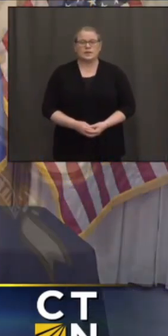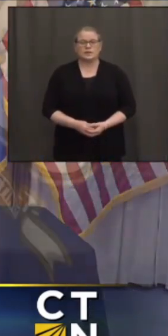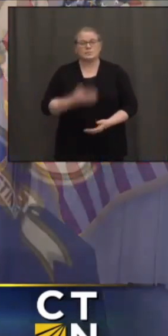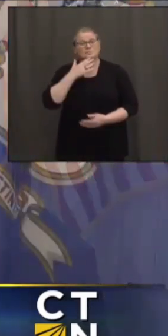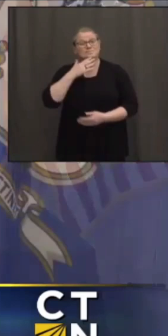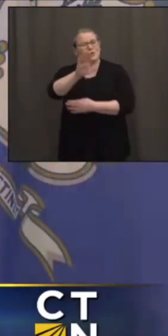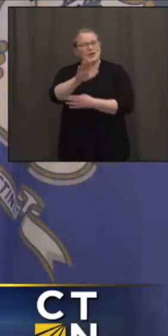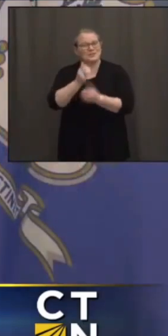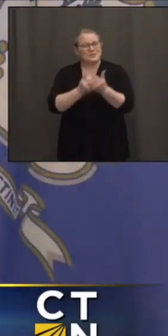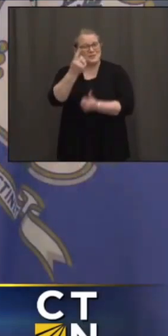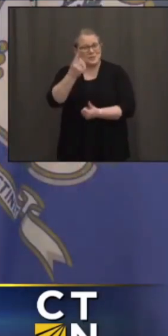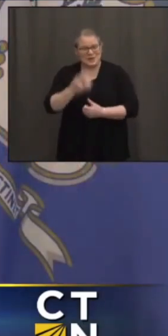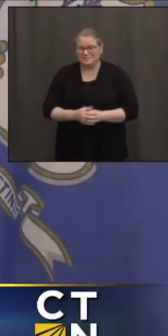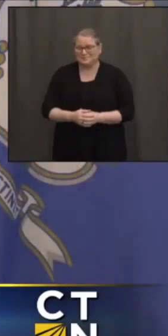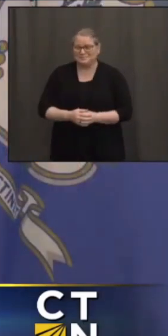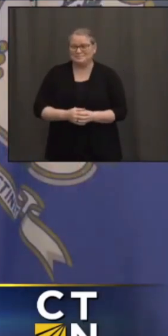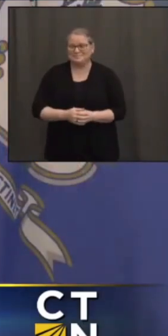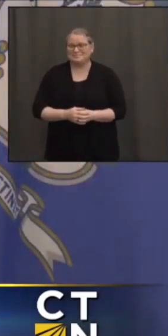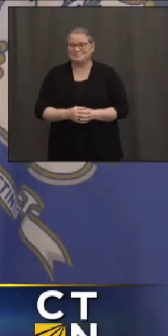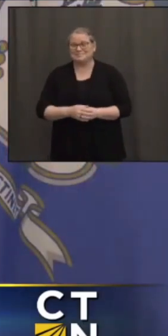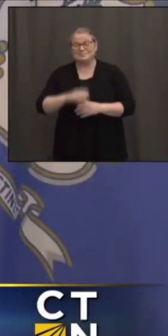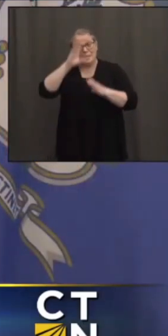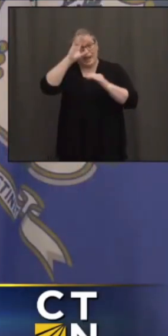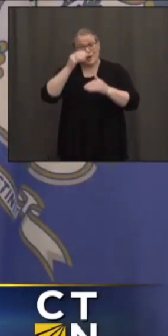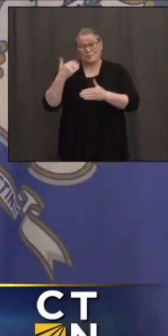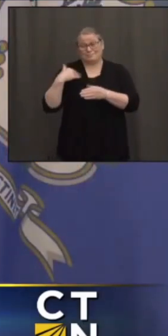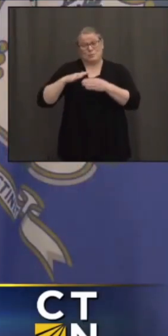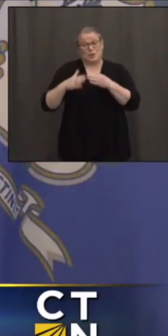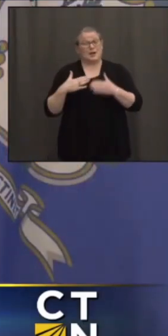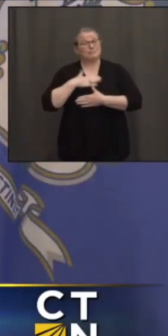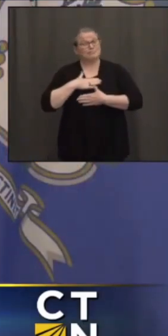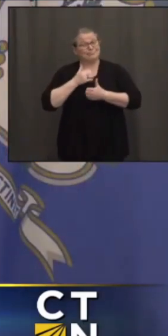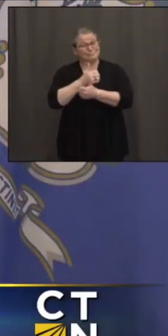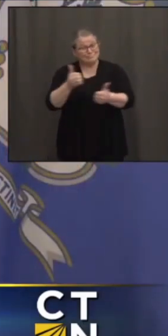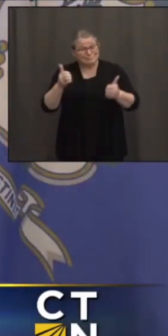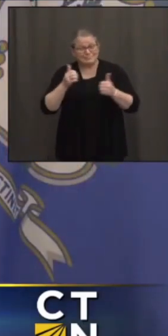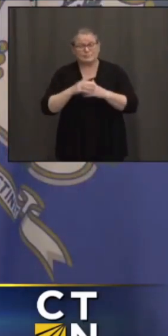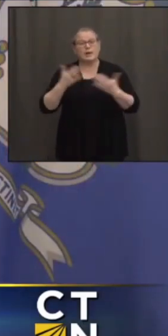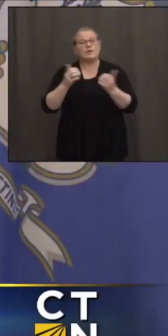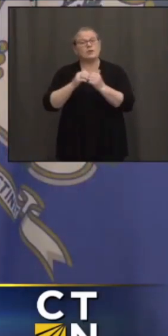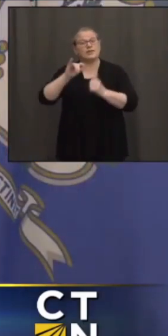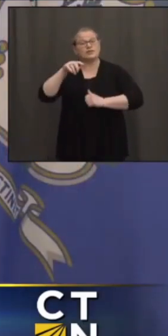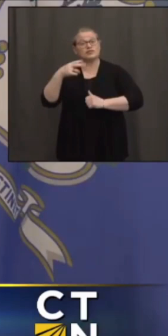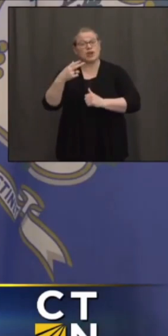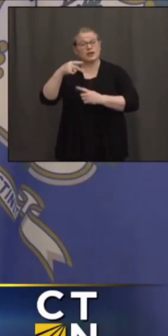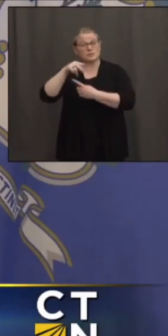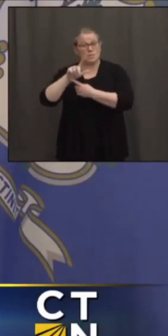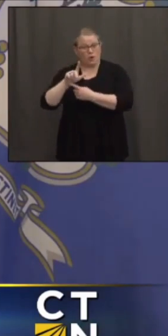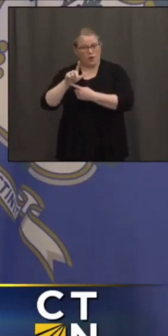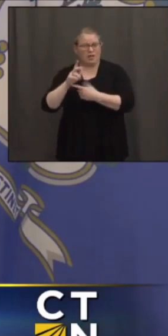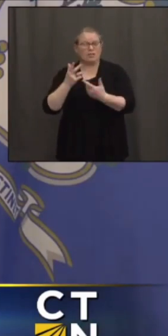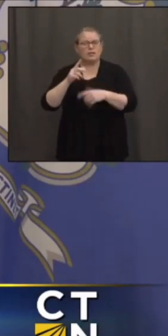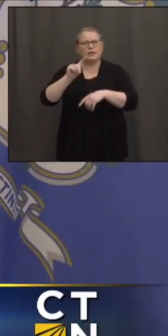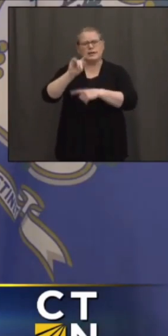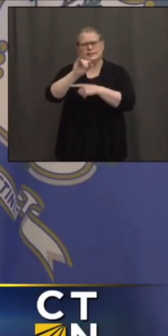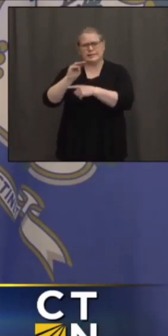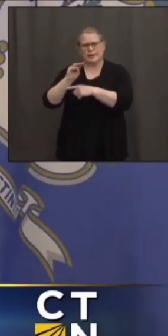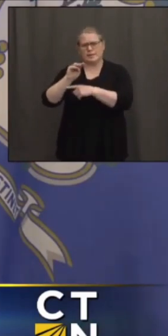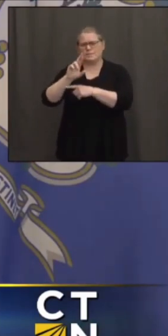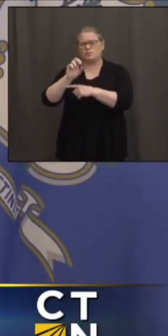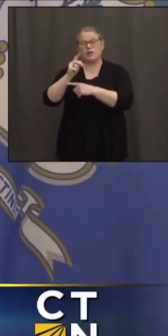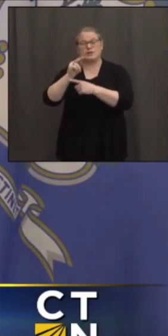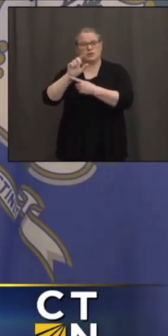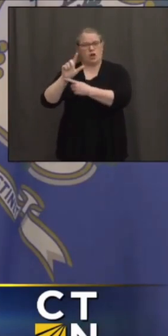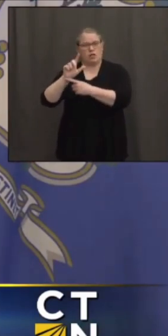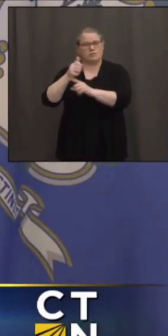All right, good afternoon, everybody. Hope you had a good weekend. Here with Josh and Paul and Tim Restel. He is the president of the